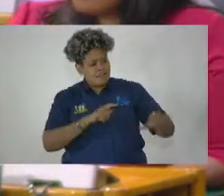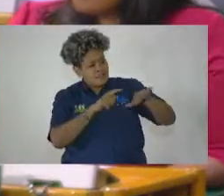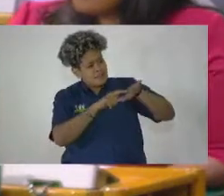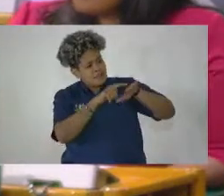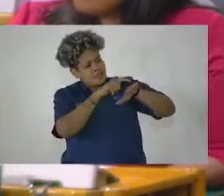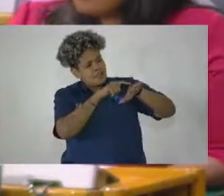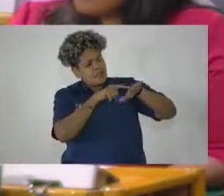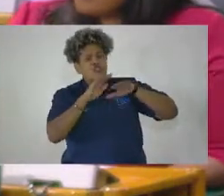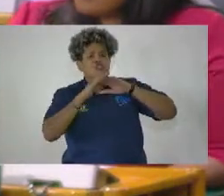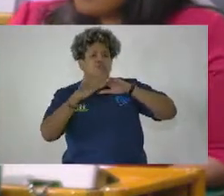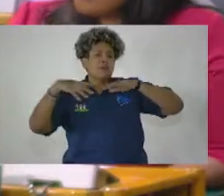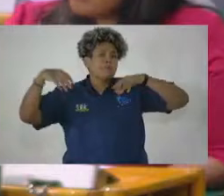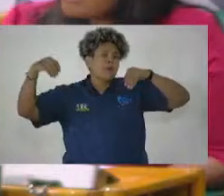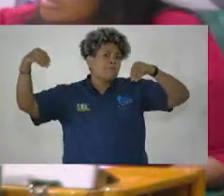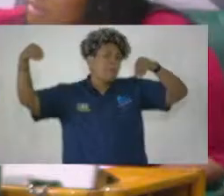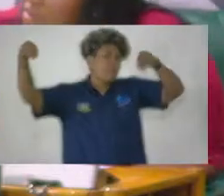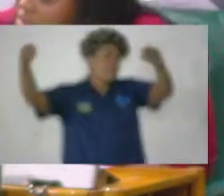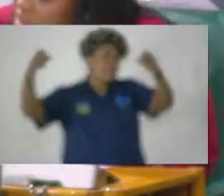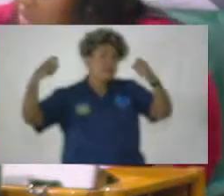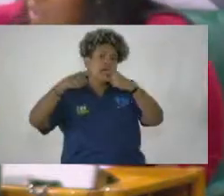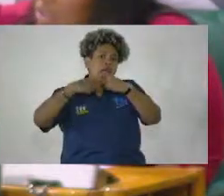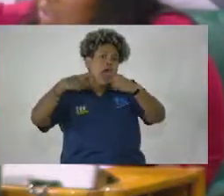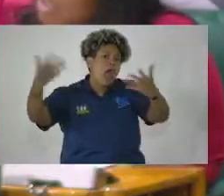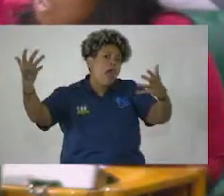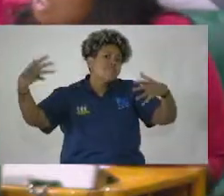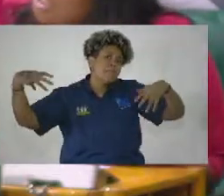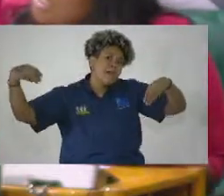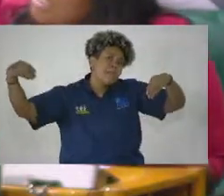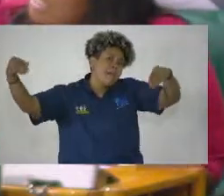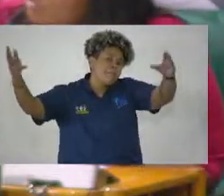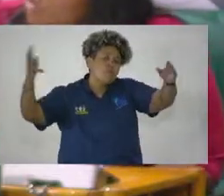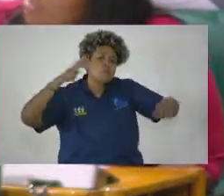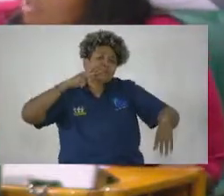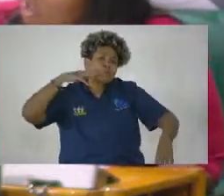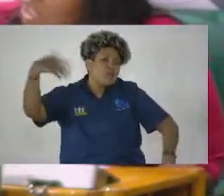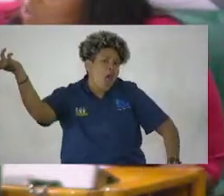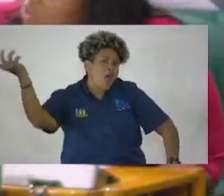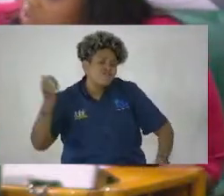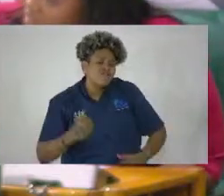of Jamaica were without electricity and without water,